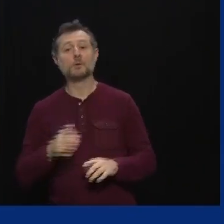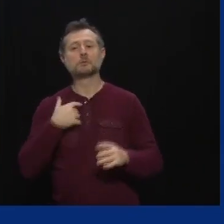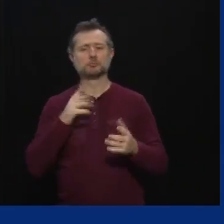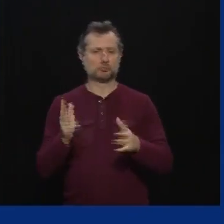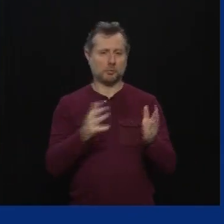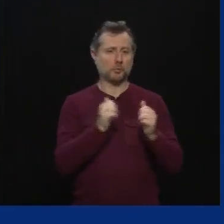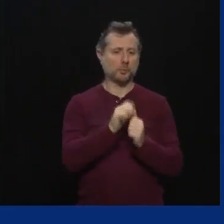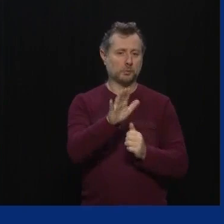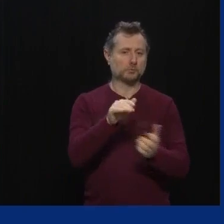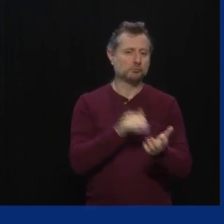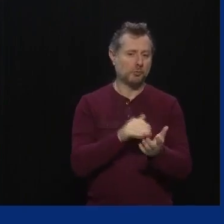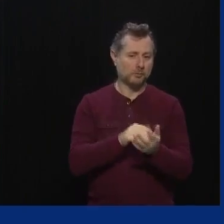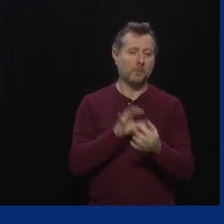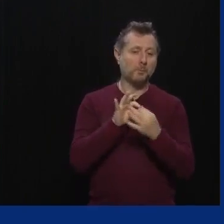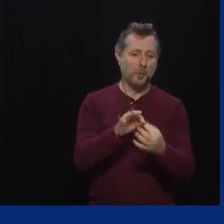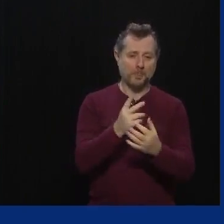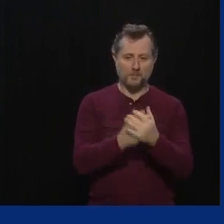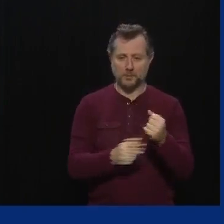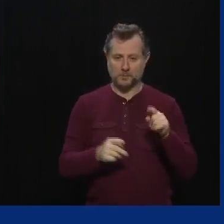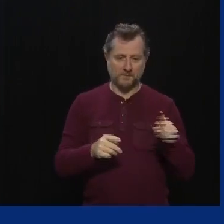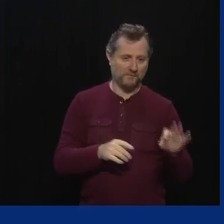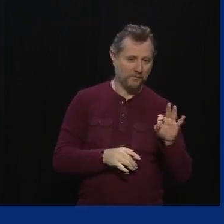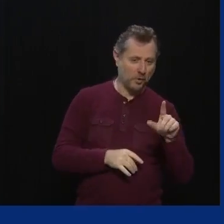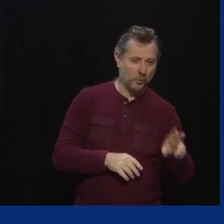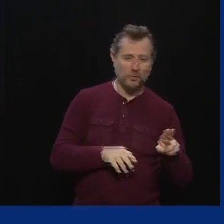COVID-19 vaccines. Learn more at